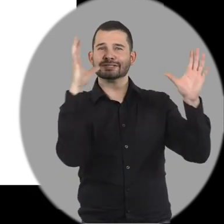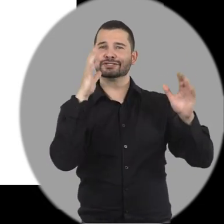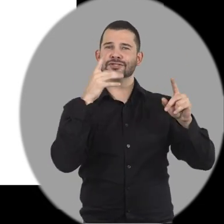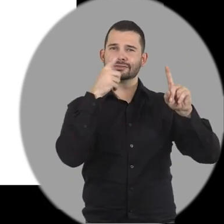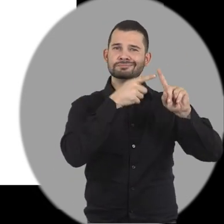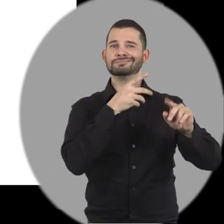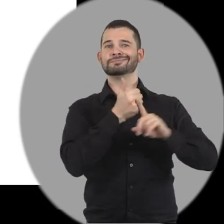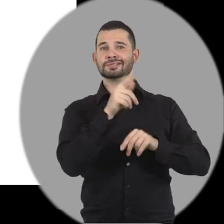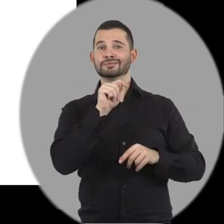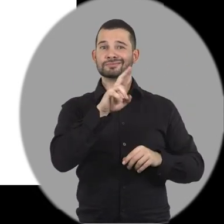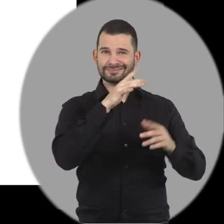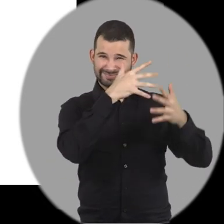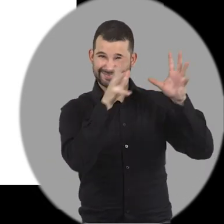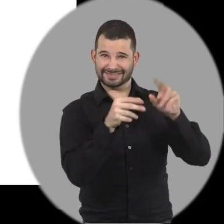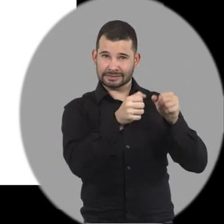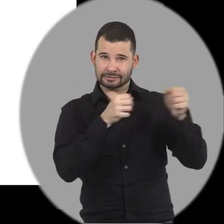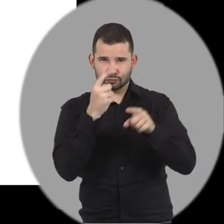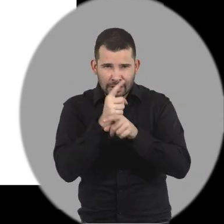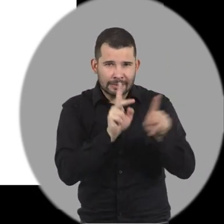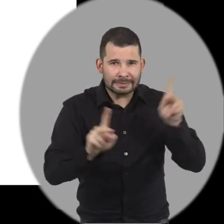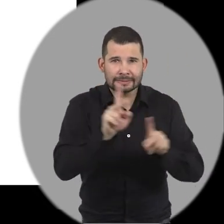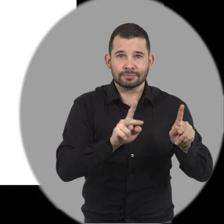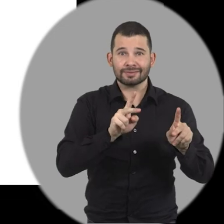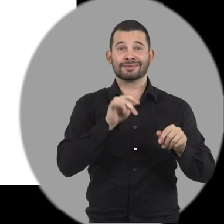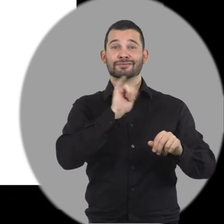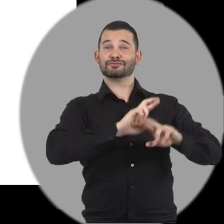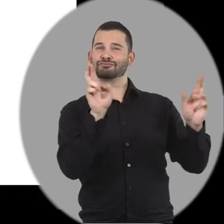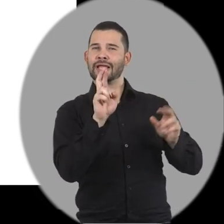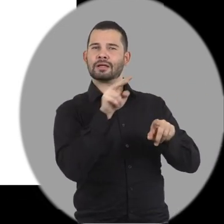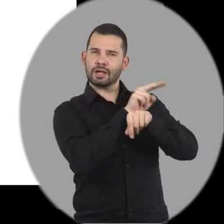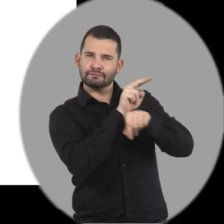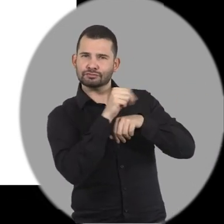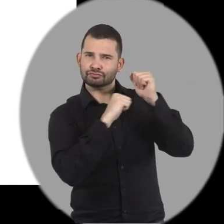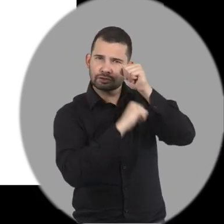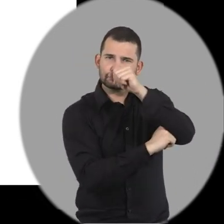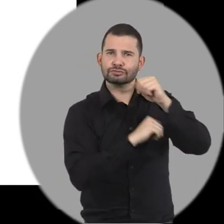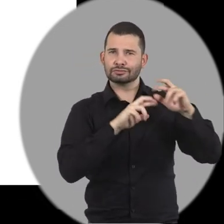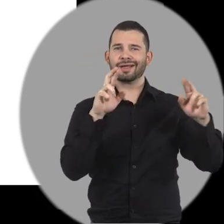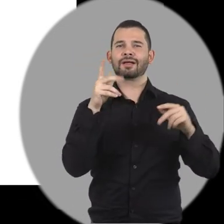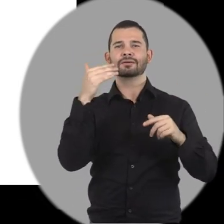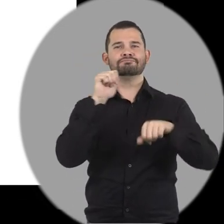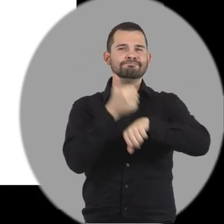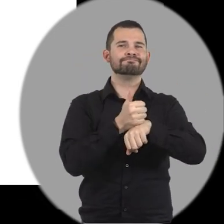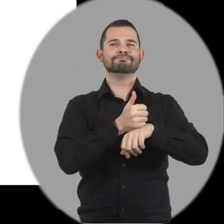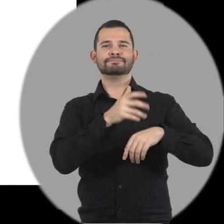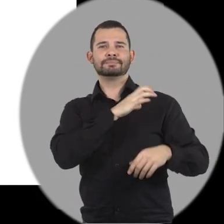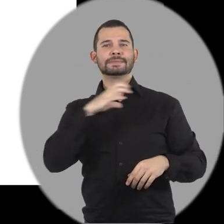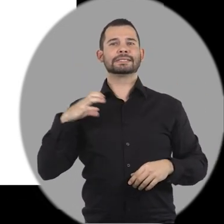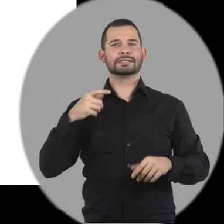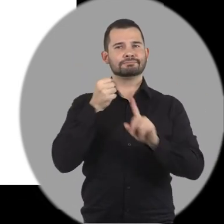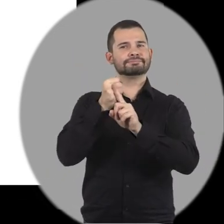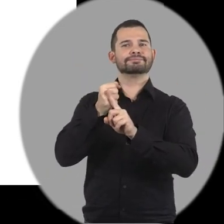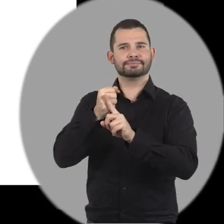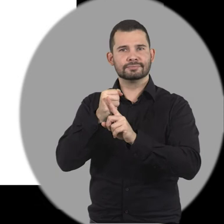of reference. We got the right people at the table and the governance structure was key. Only weeks after the launch of our committee, there was a